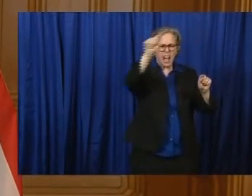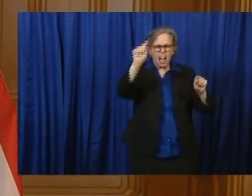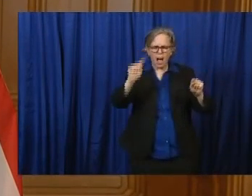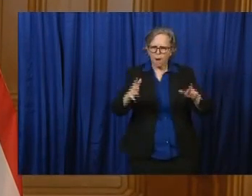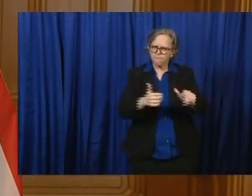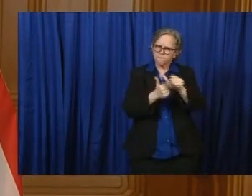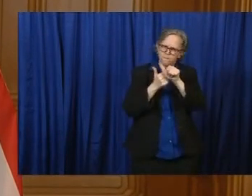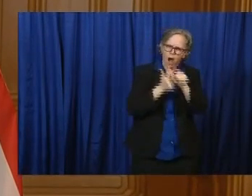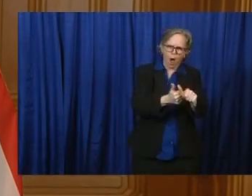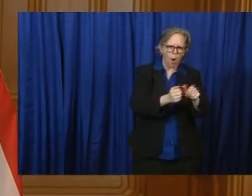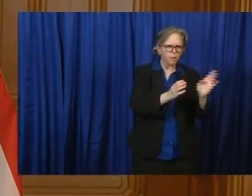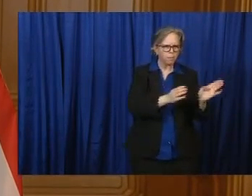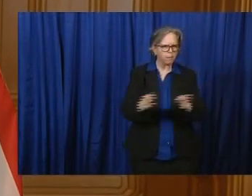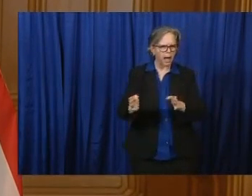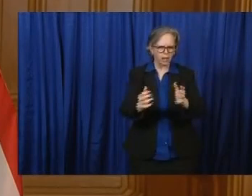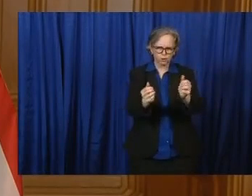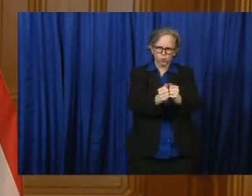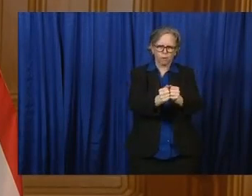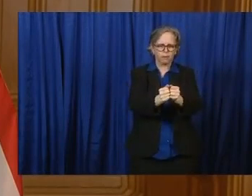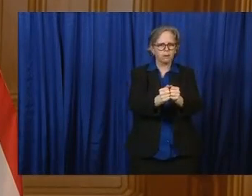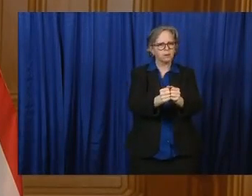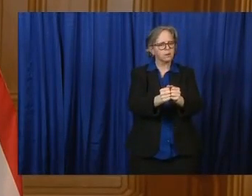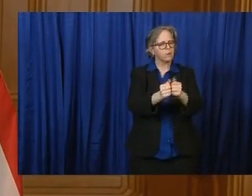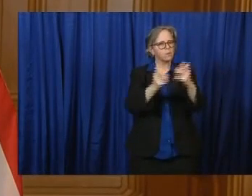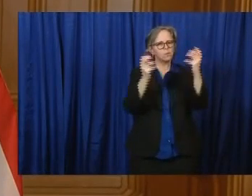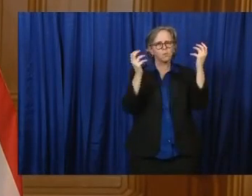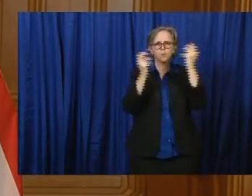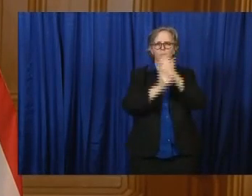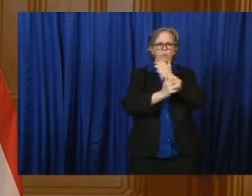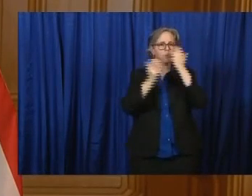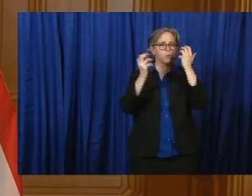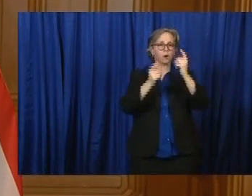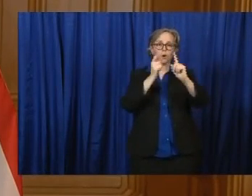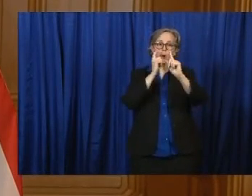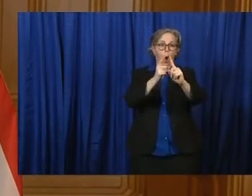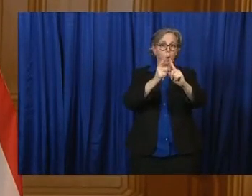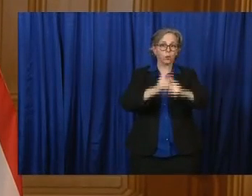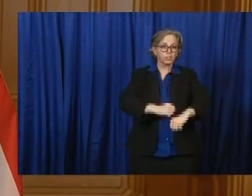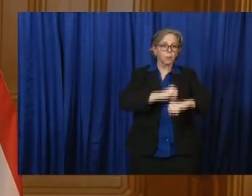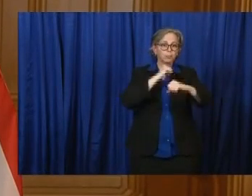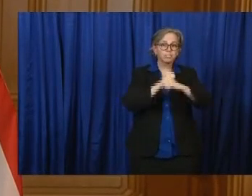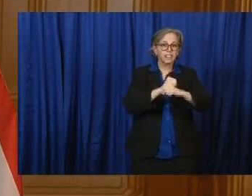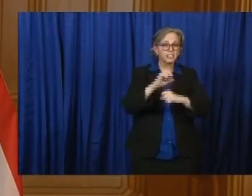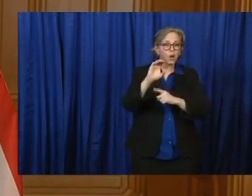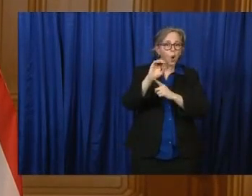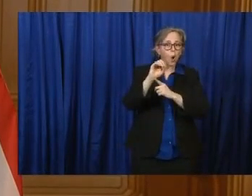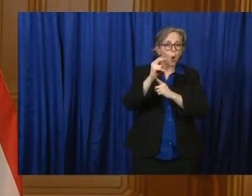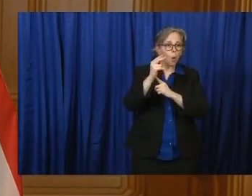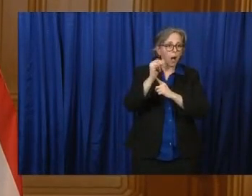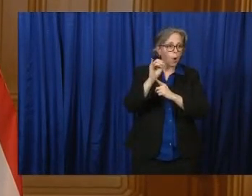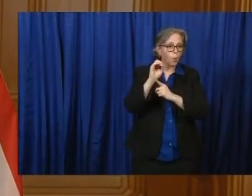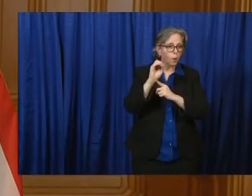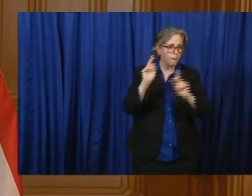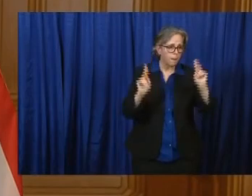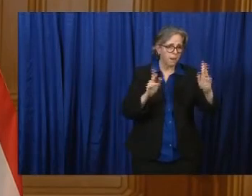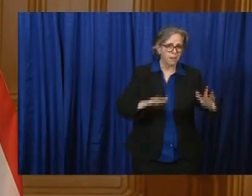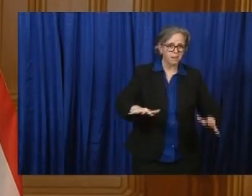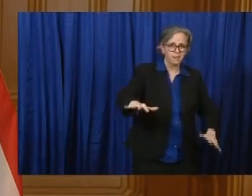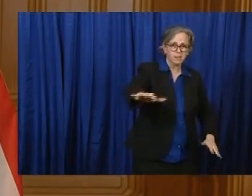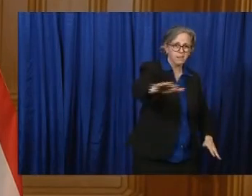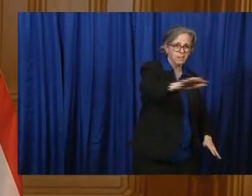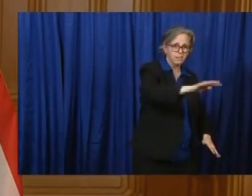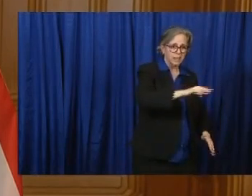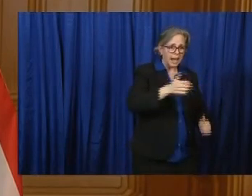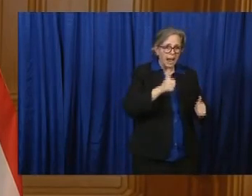8 regions. Again, our goal every single day is to protect Ohioans. And for any Ohioan who comes down with the virus, we